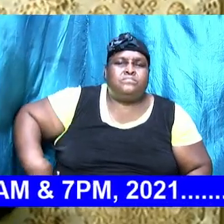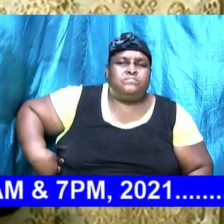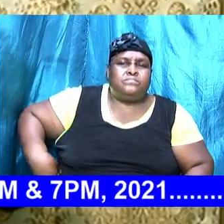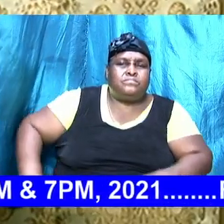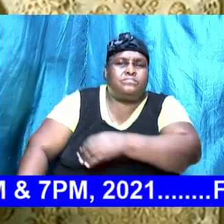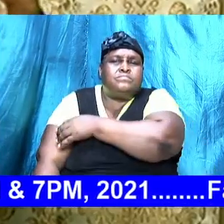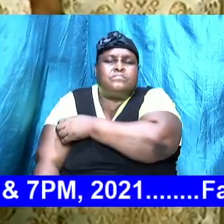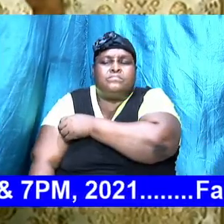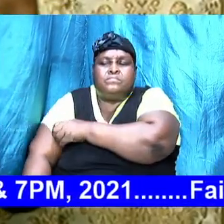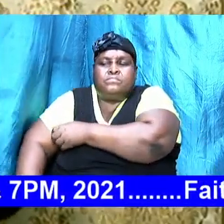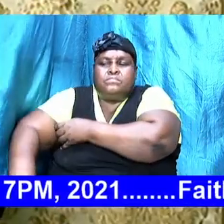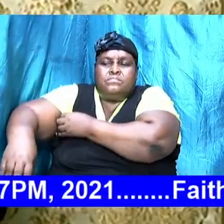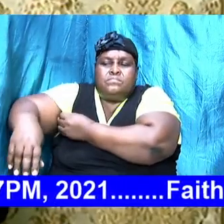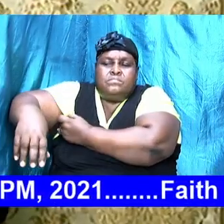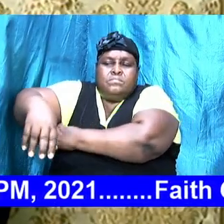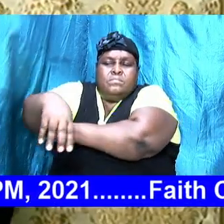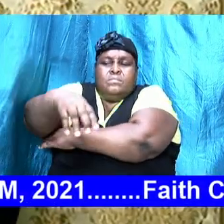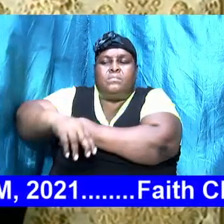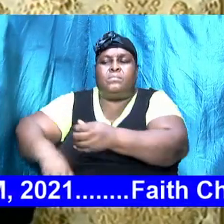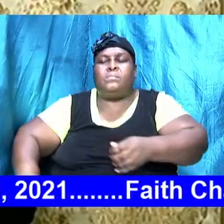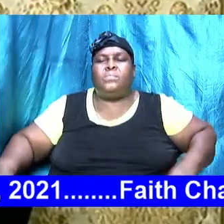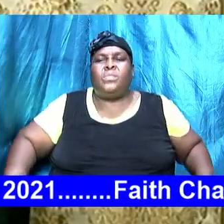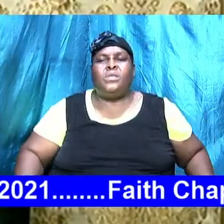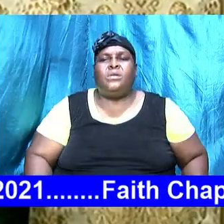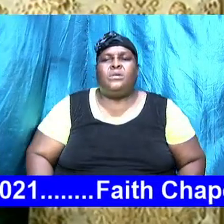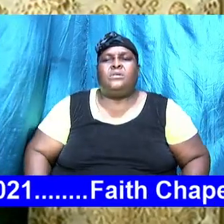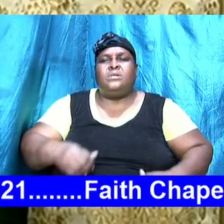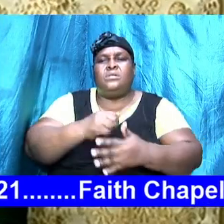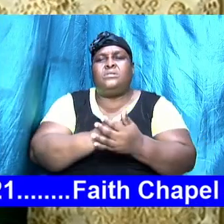somebody that is incompatible,